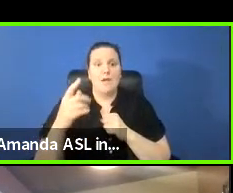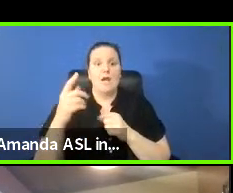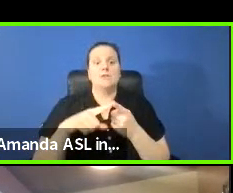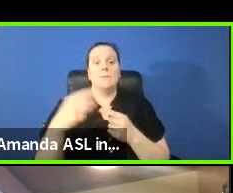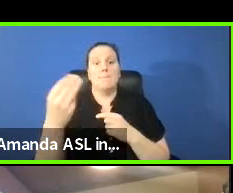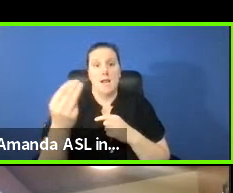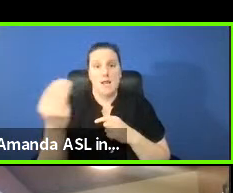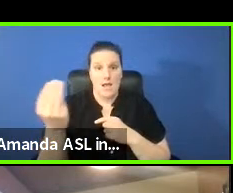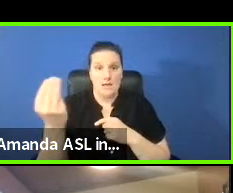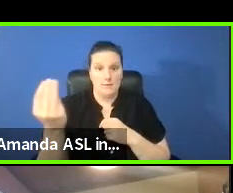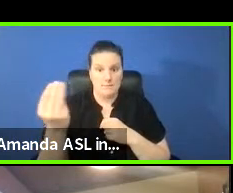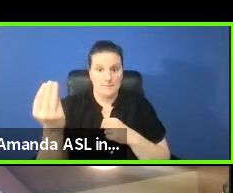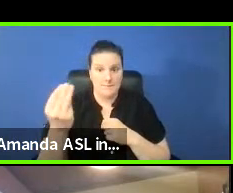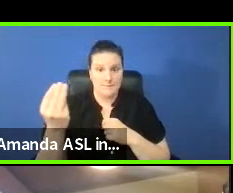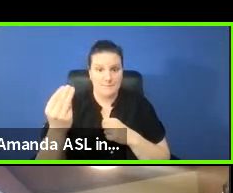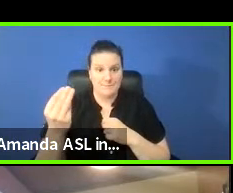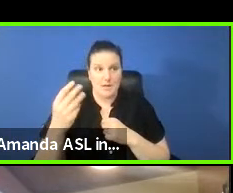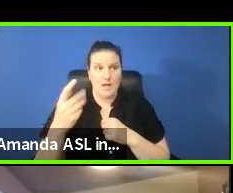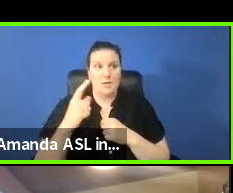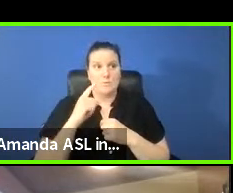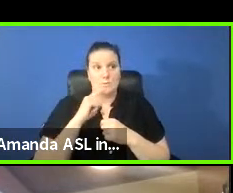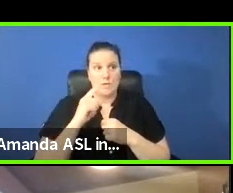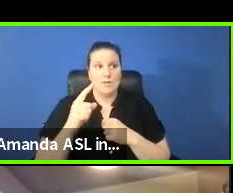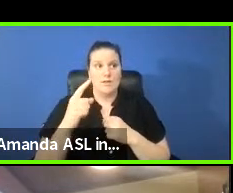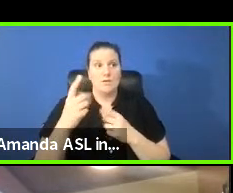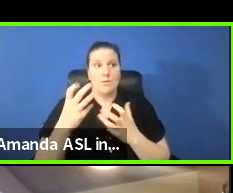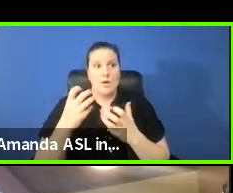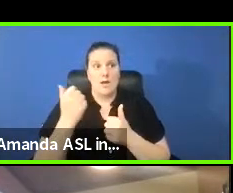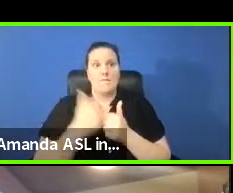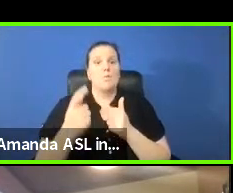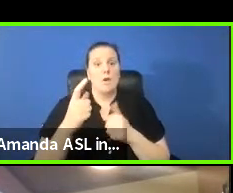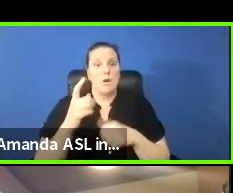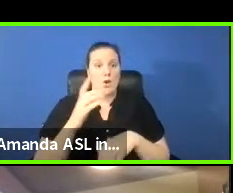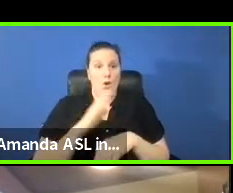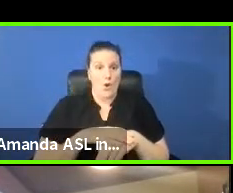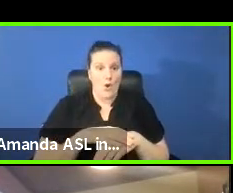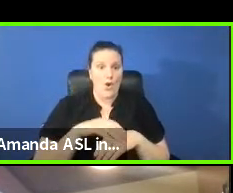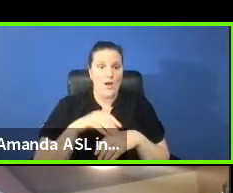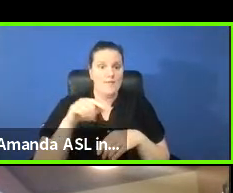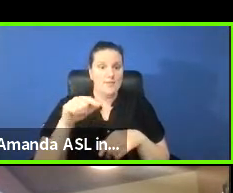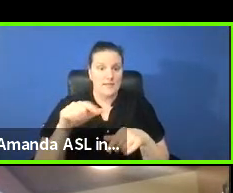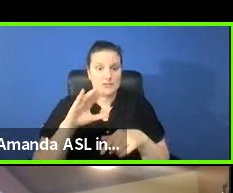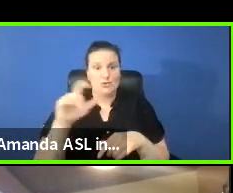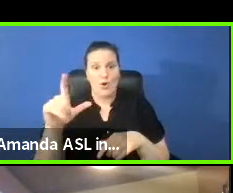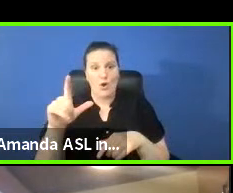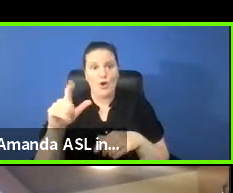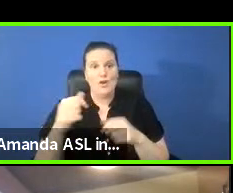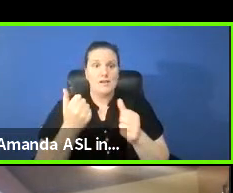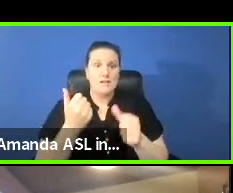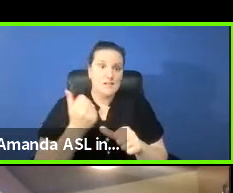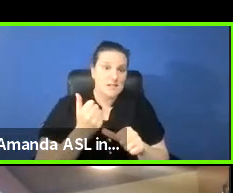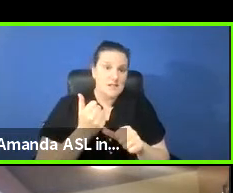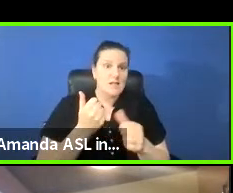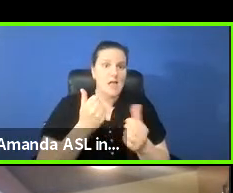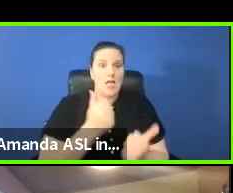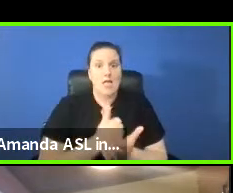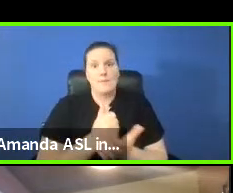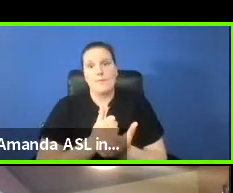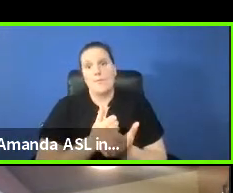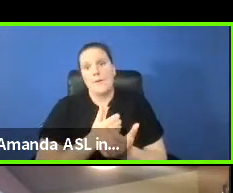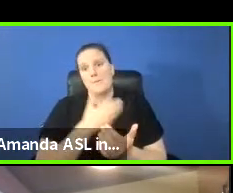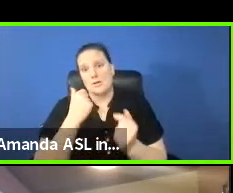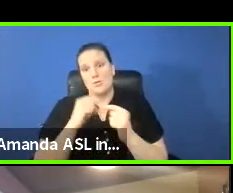Monday, because I really do need everyone on this call, their assistance and their help. And what a better group to come